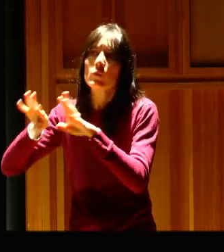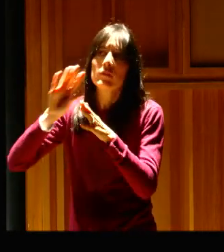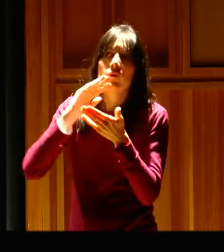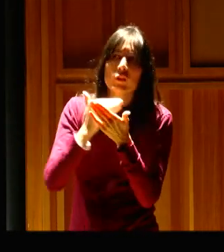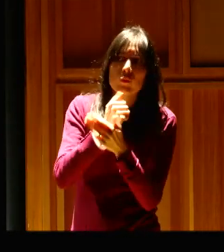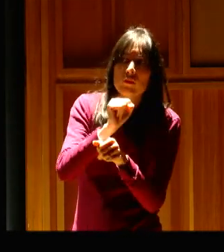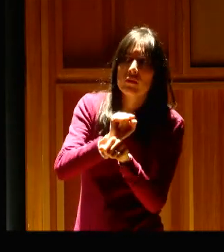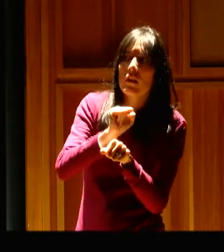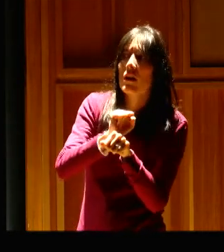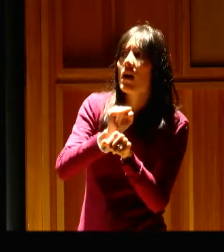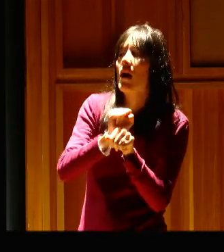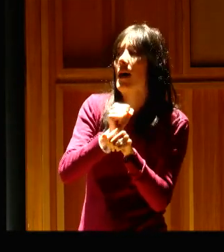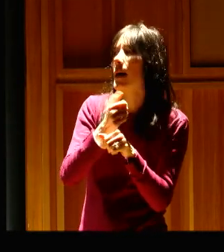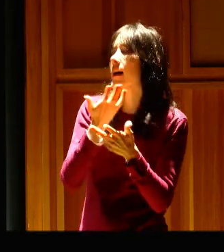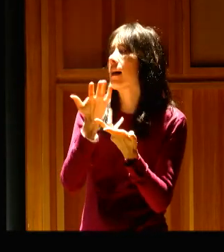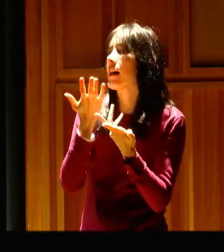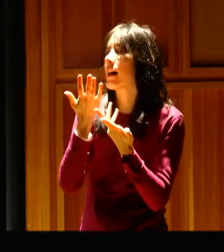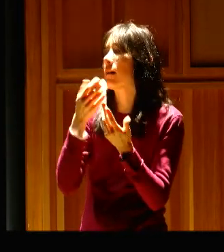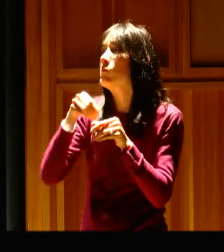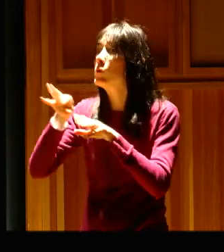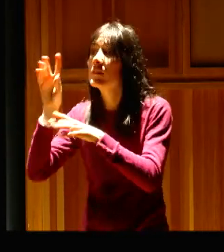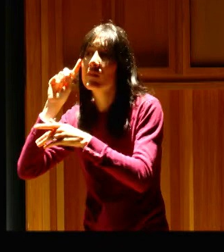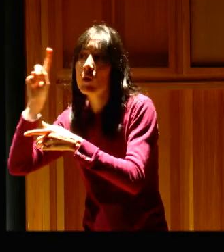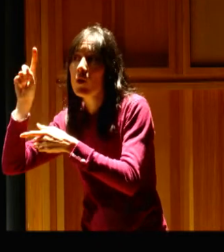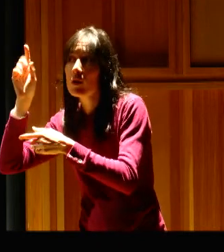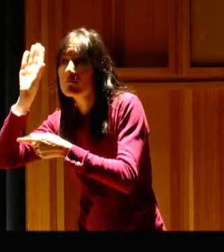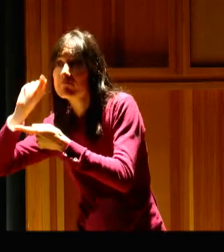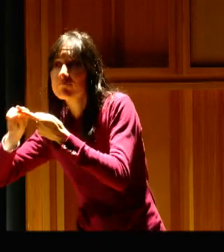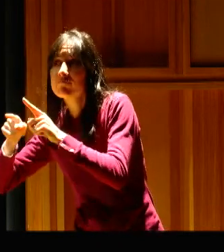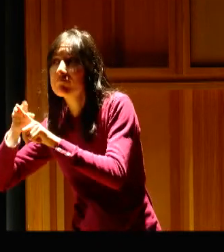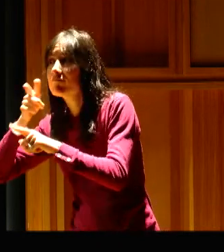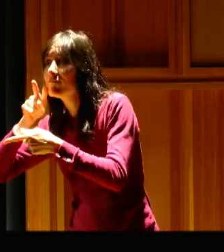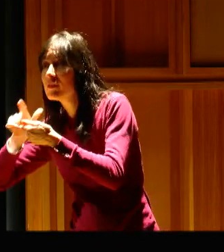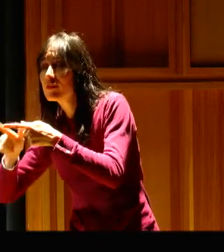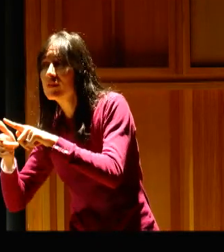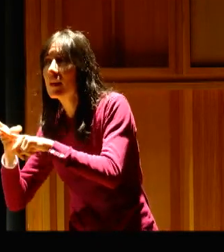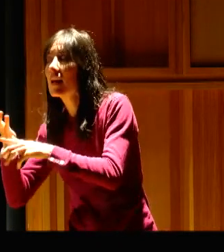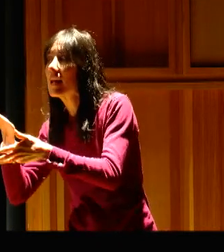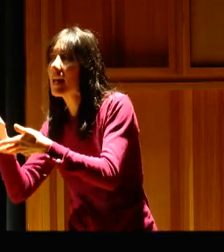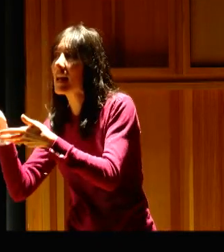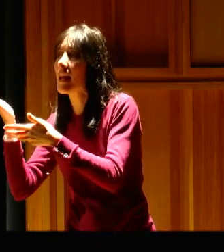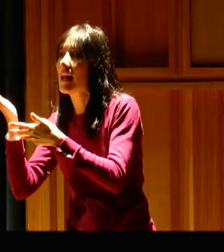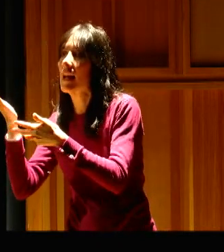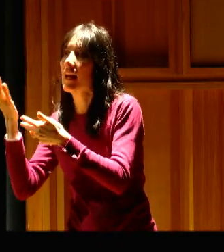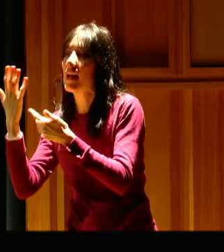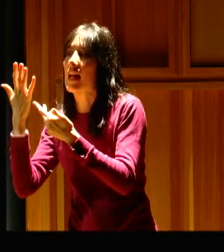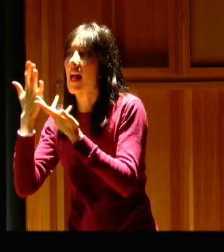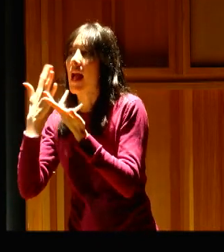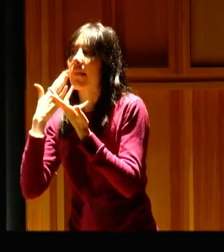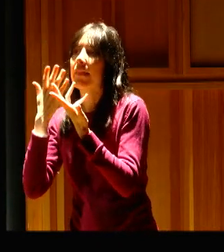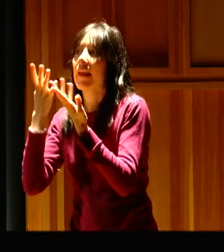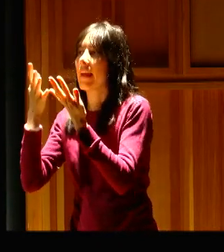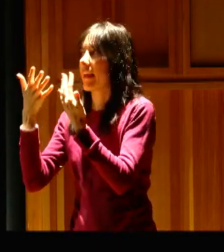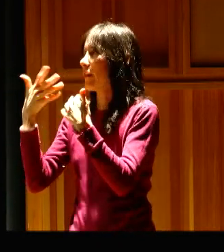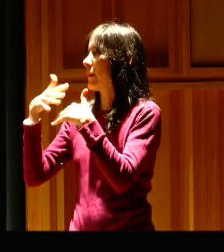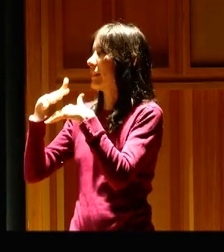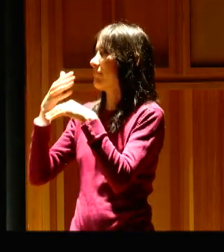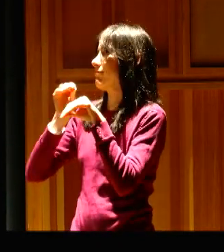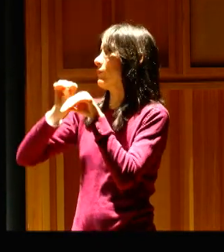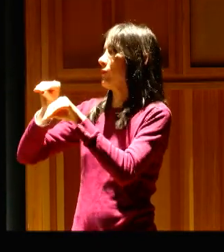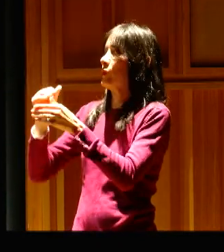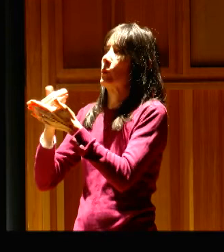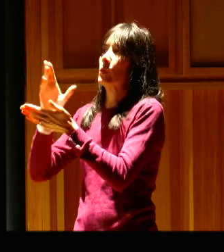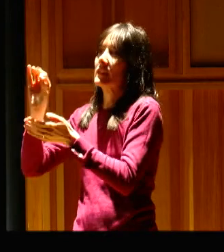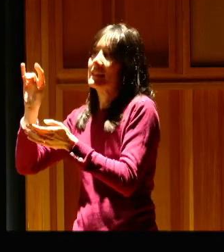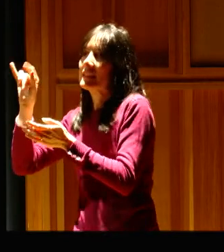jobs, to follow a love, and we lose ourselves in the melting pot of cities or find new